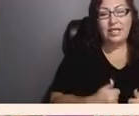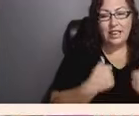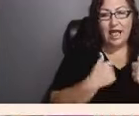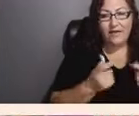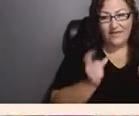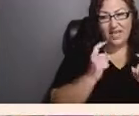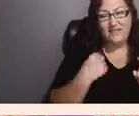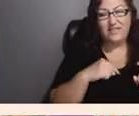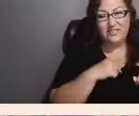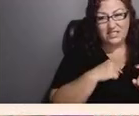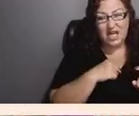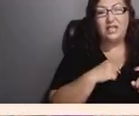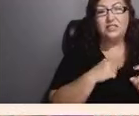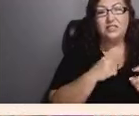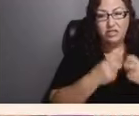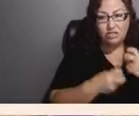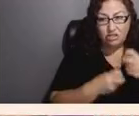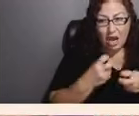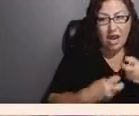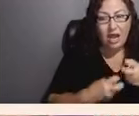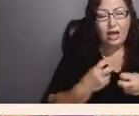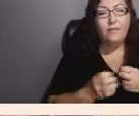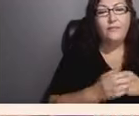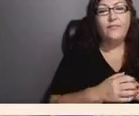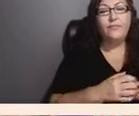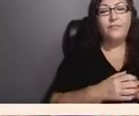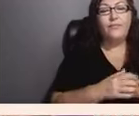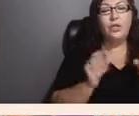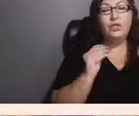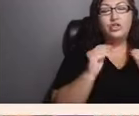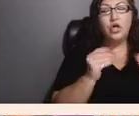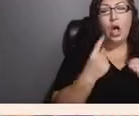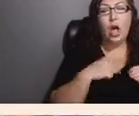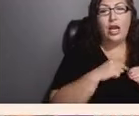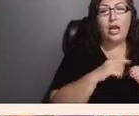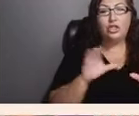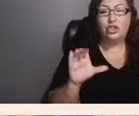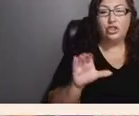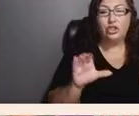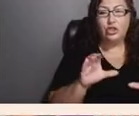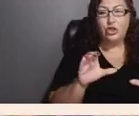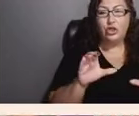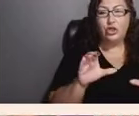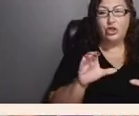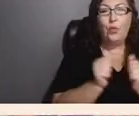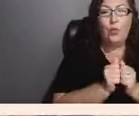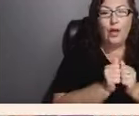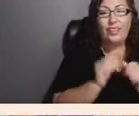trial. You taught us to do it with a